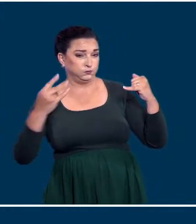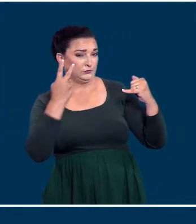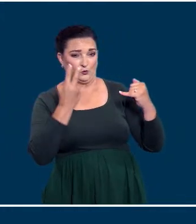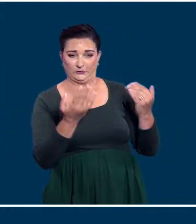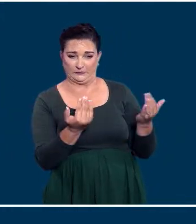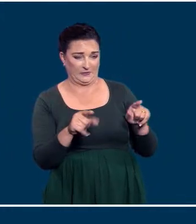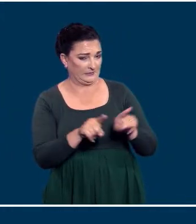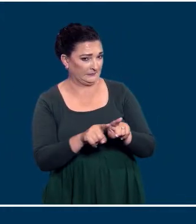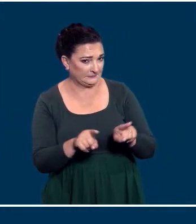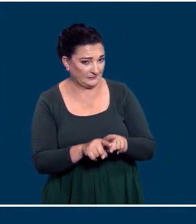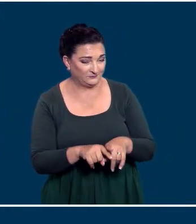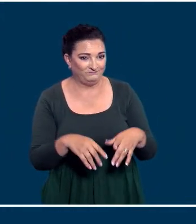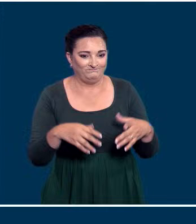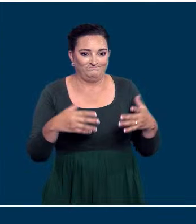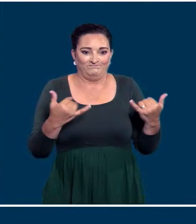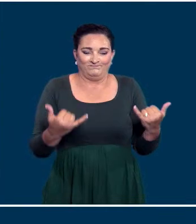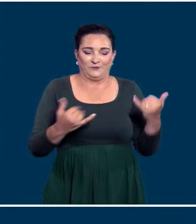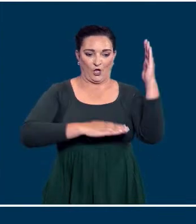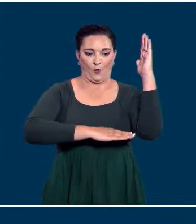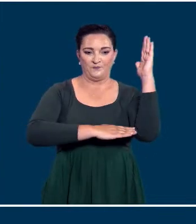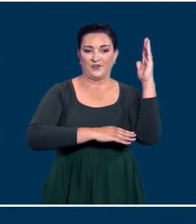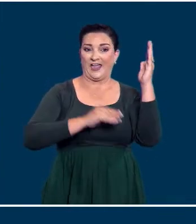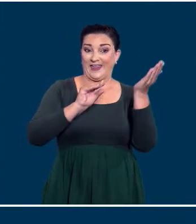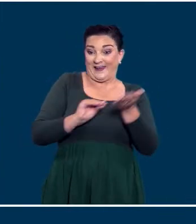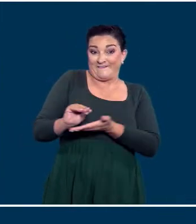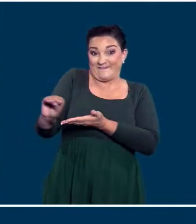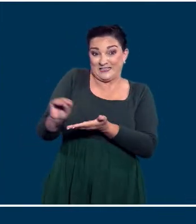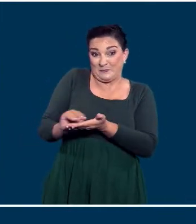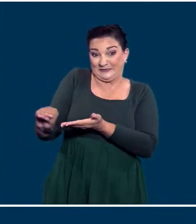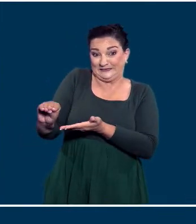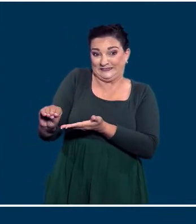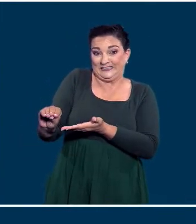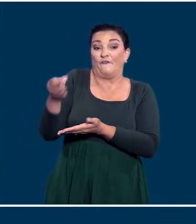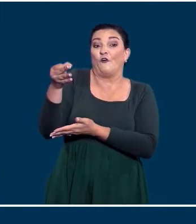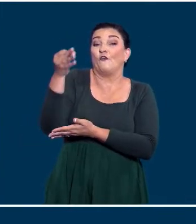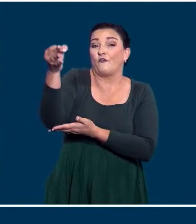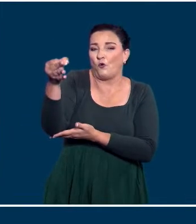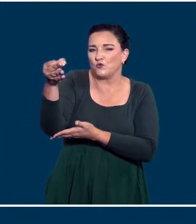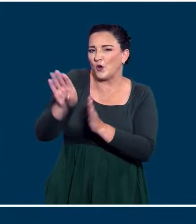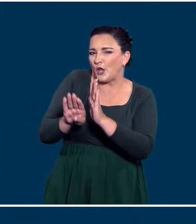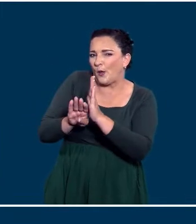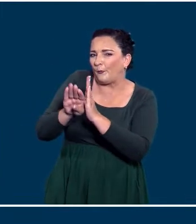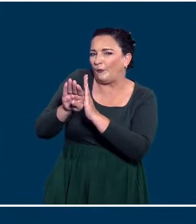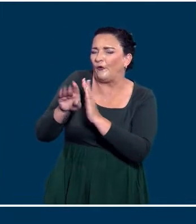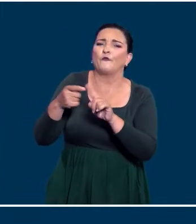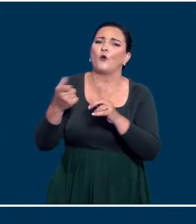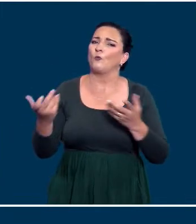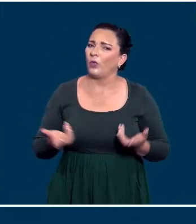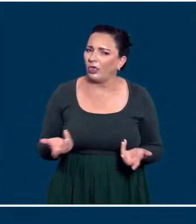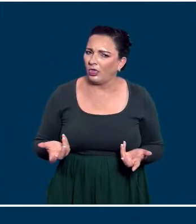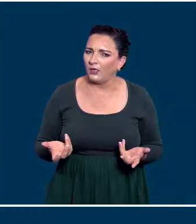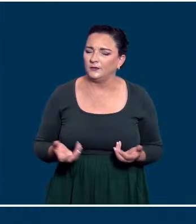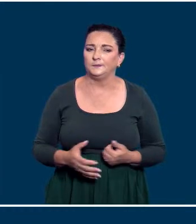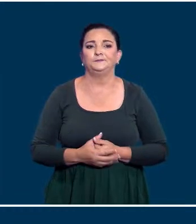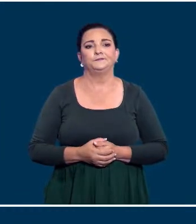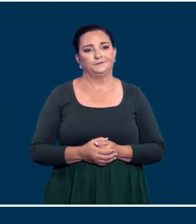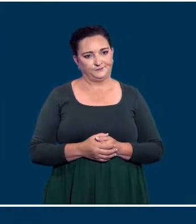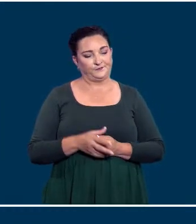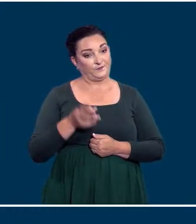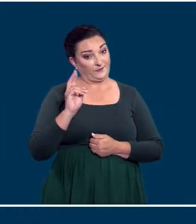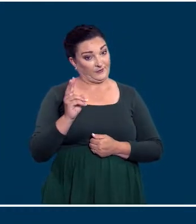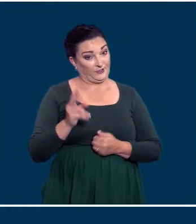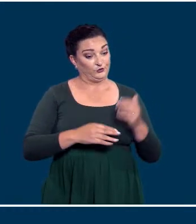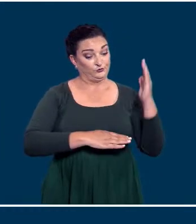where does that improvement in investment in our forecast start to come from? Again, this will be familiar to